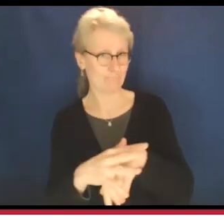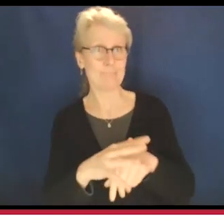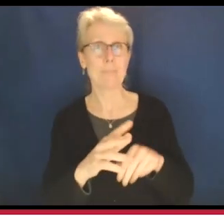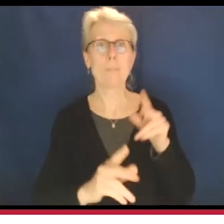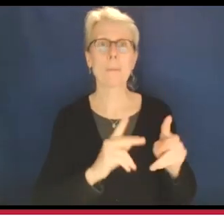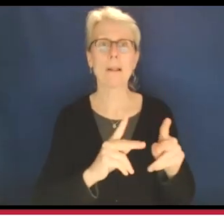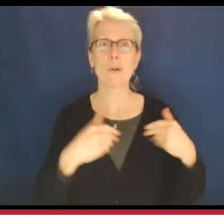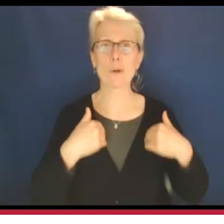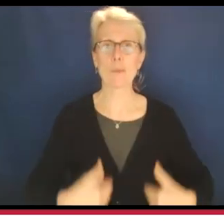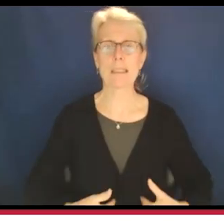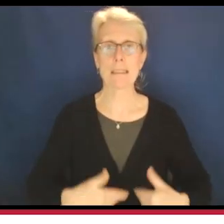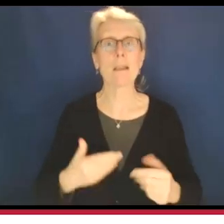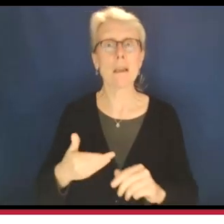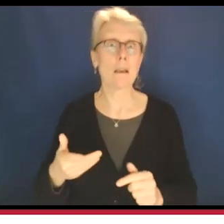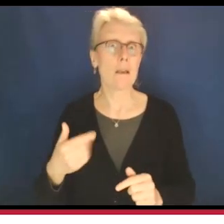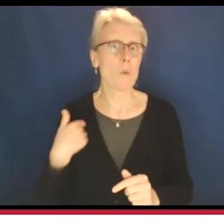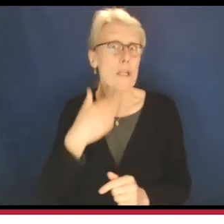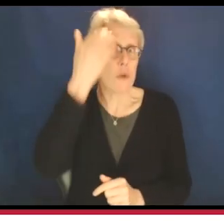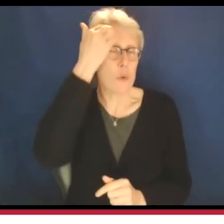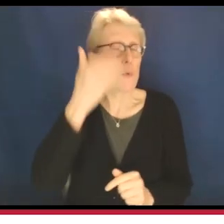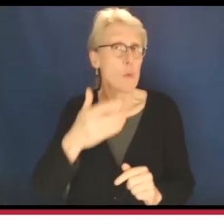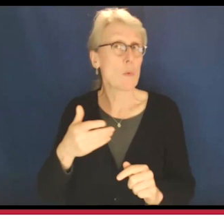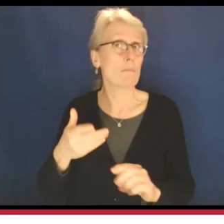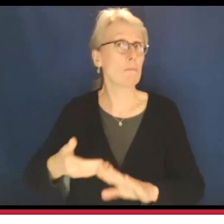found before they infected humans in animals.